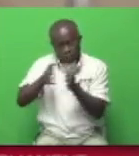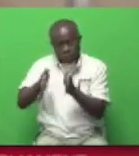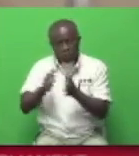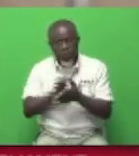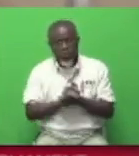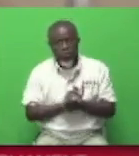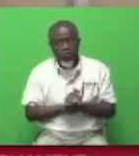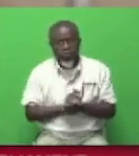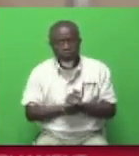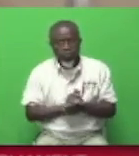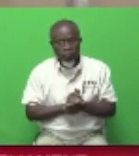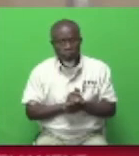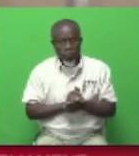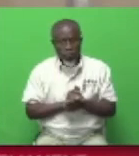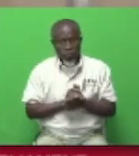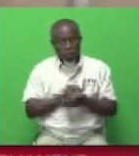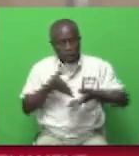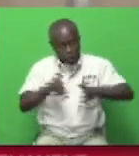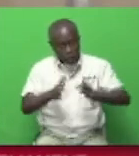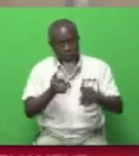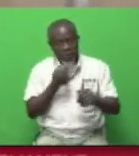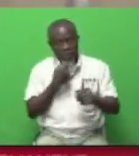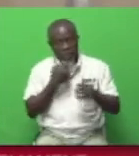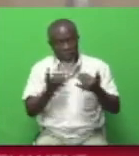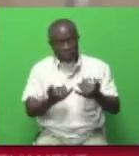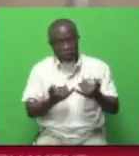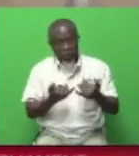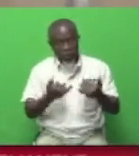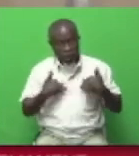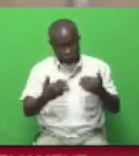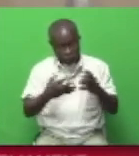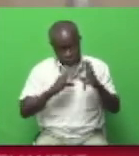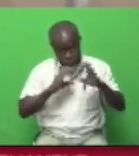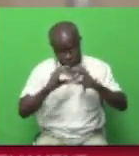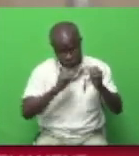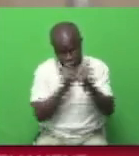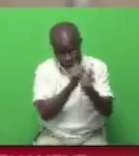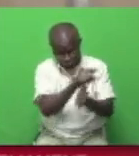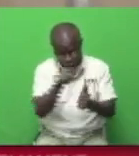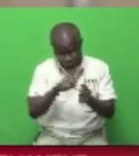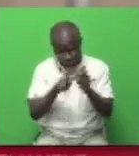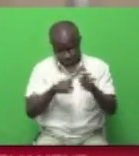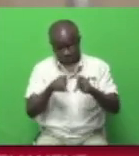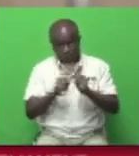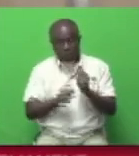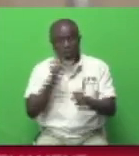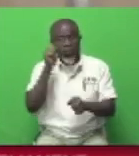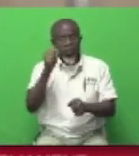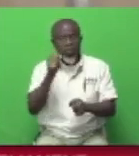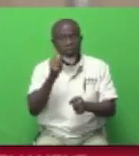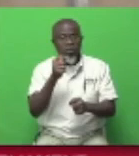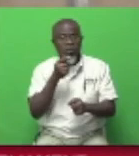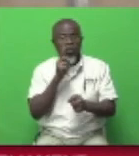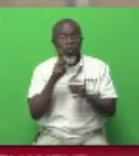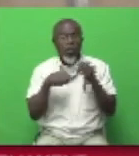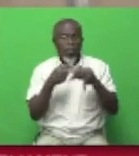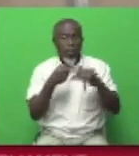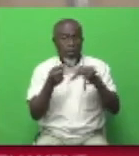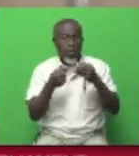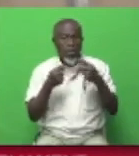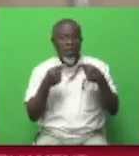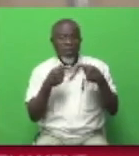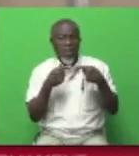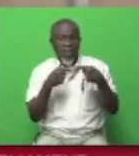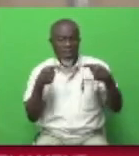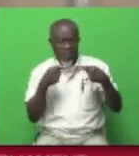now, in having a conversation with the people of Trinidad and Tobago, report on the role and function of our anti-terrorism